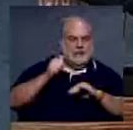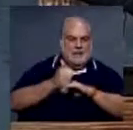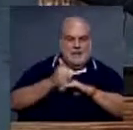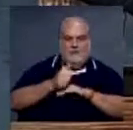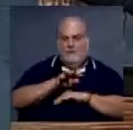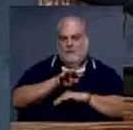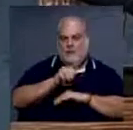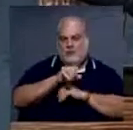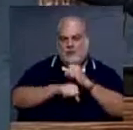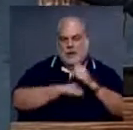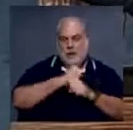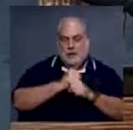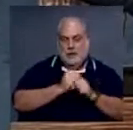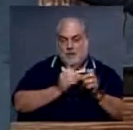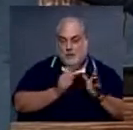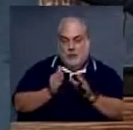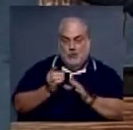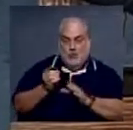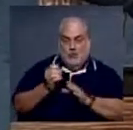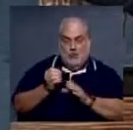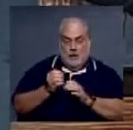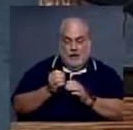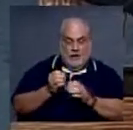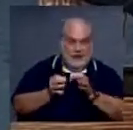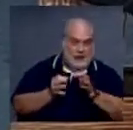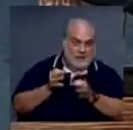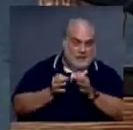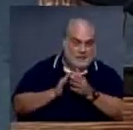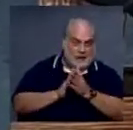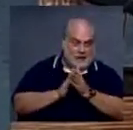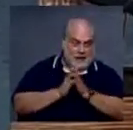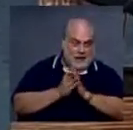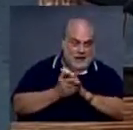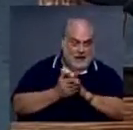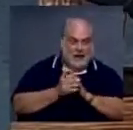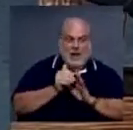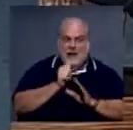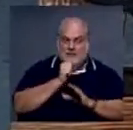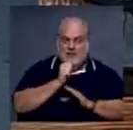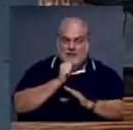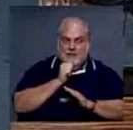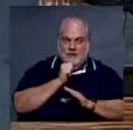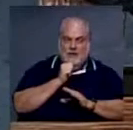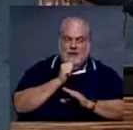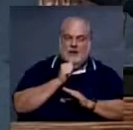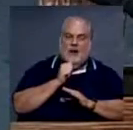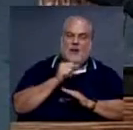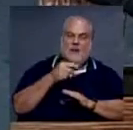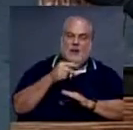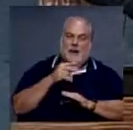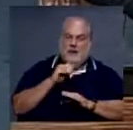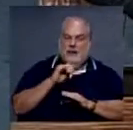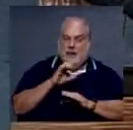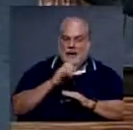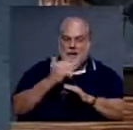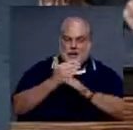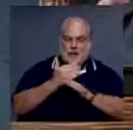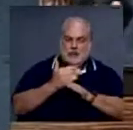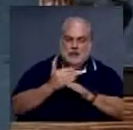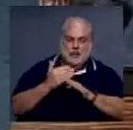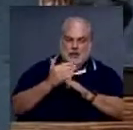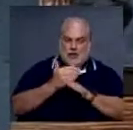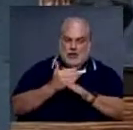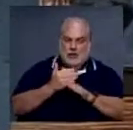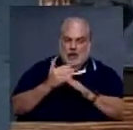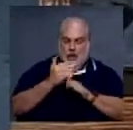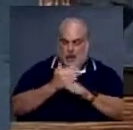what's the city prepared to do if this becomes a private or public nuisance? Like it was agreed by